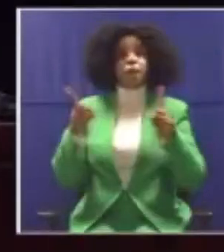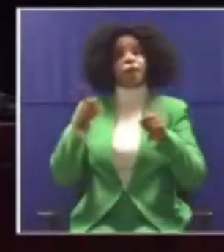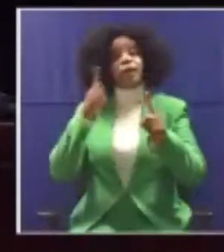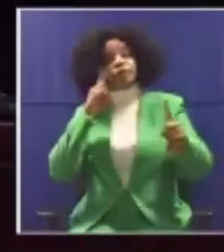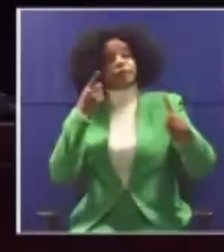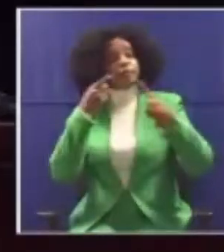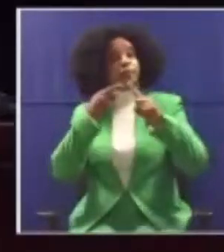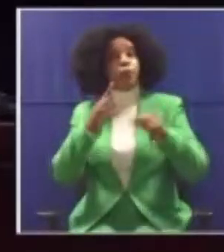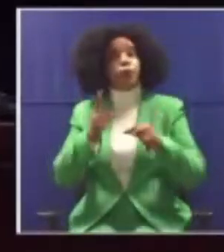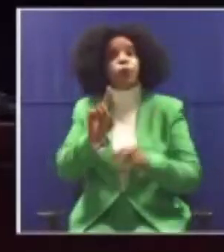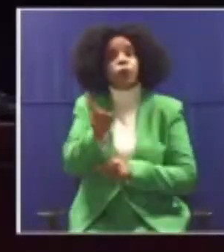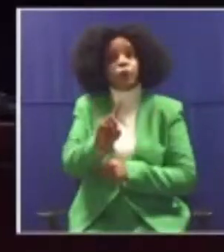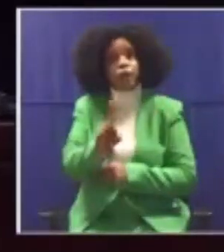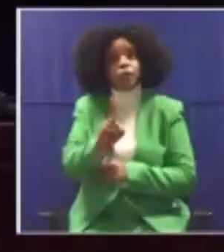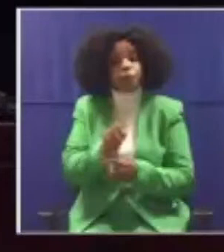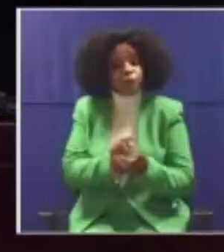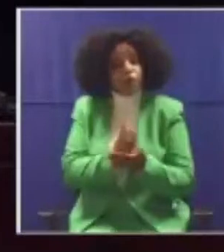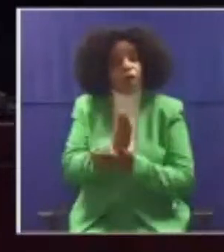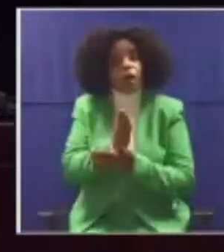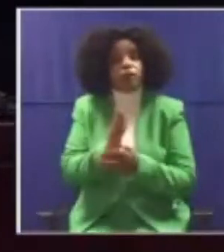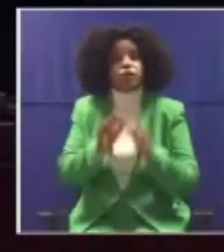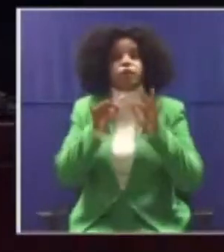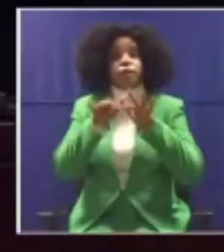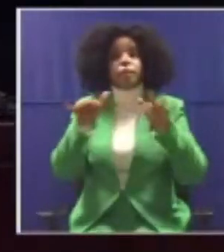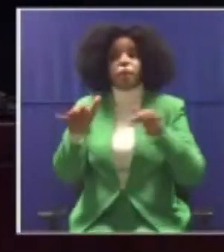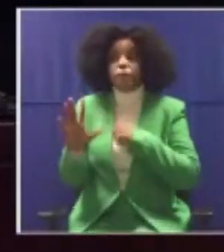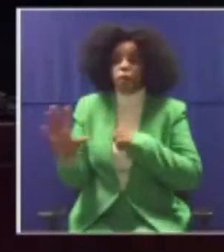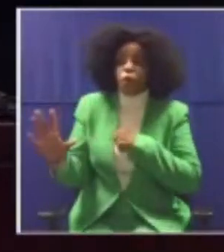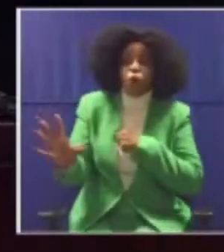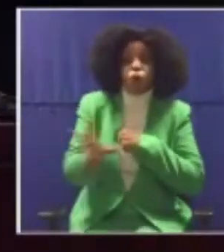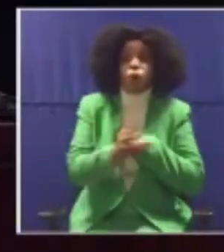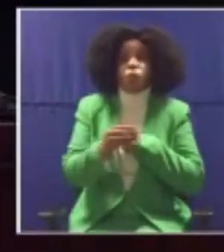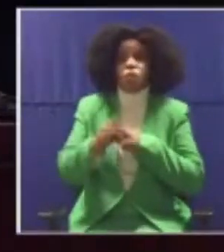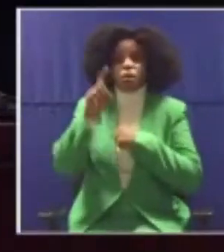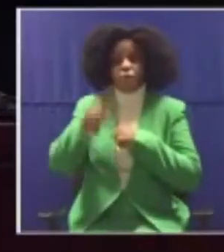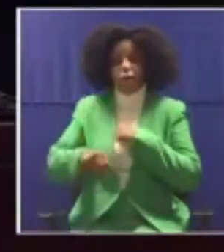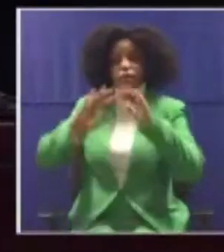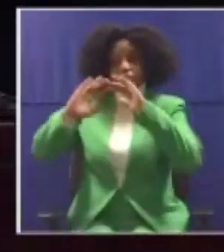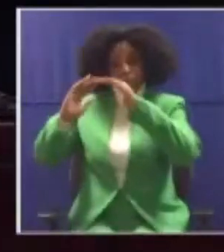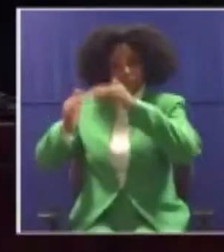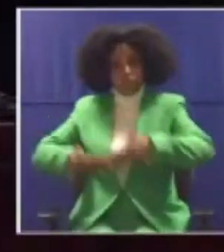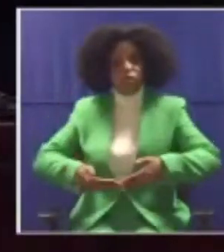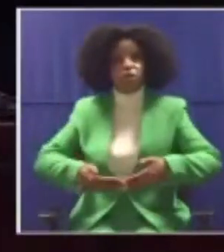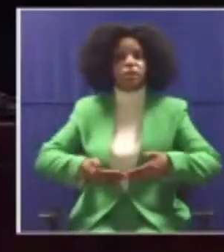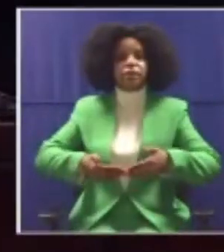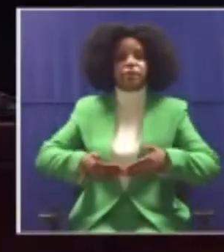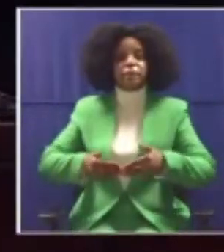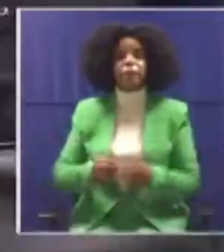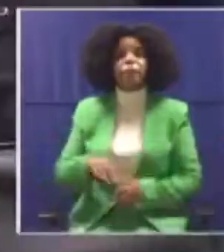of everybody be protected. Let the